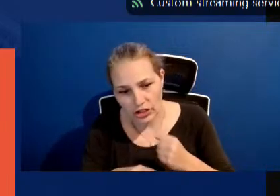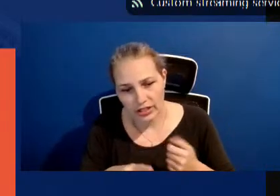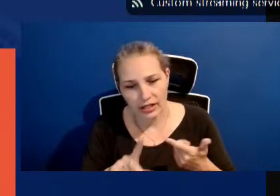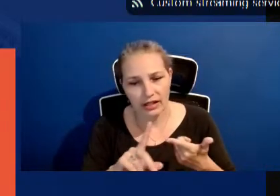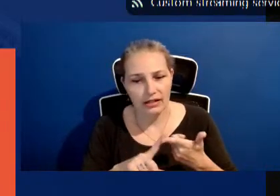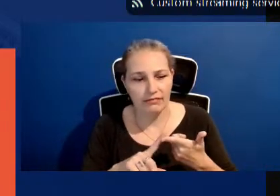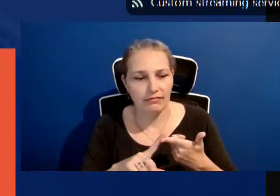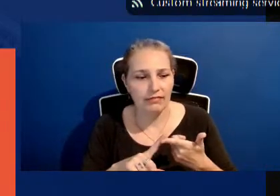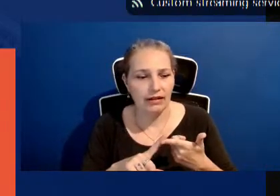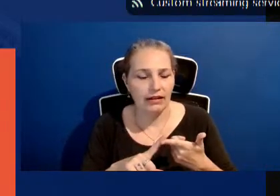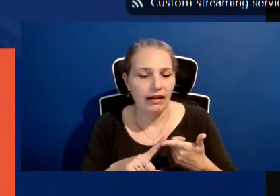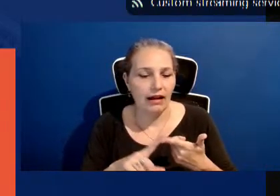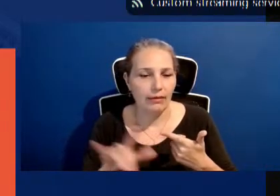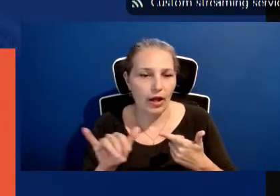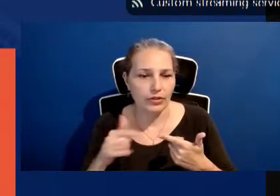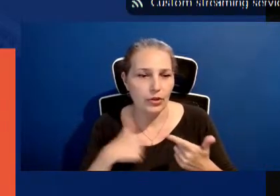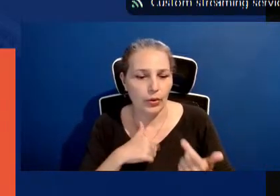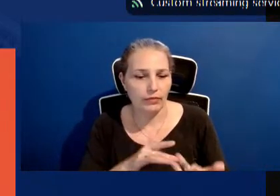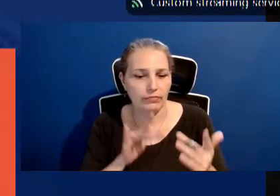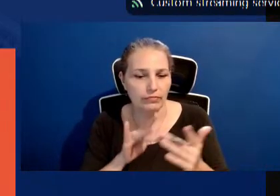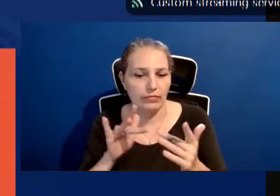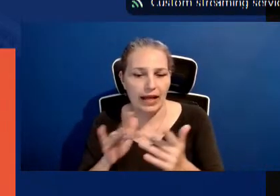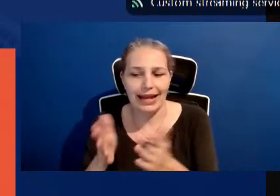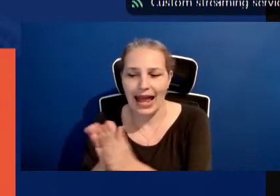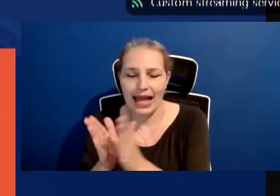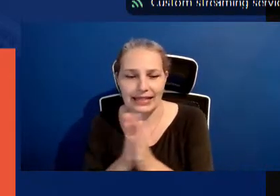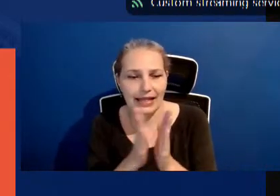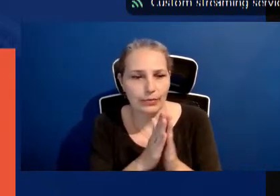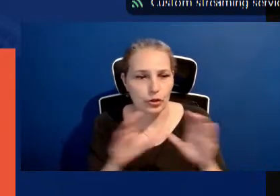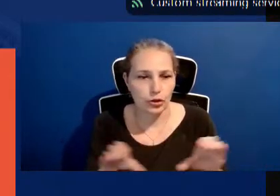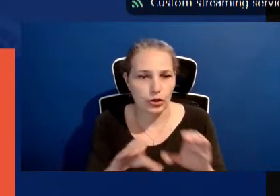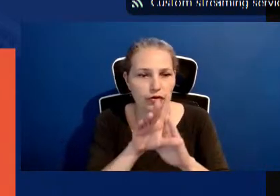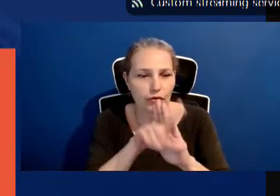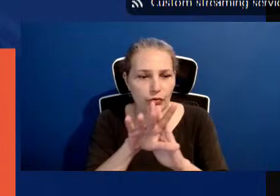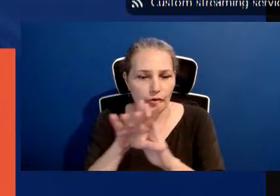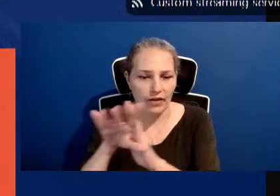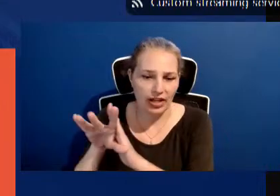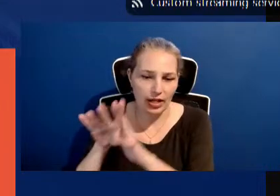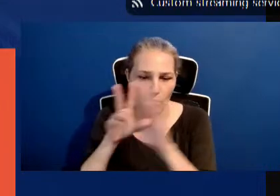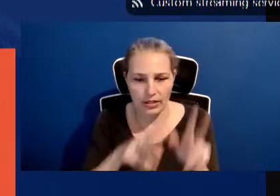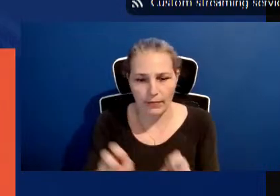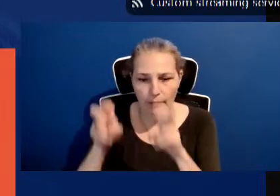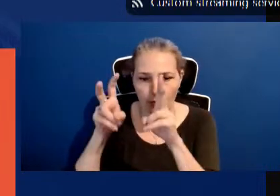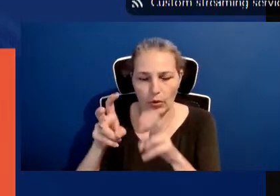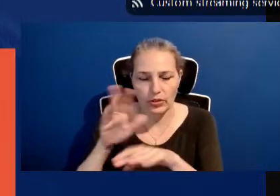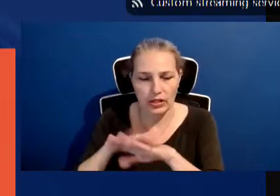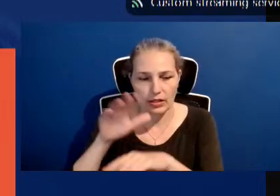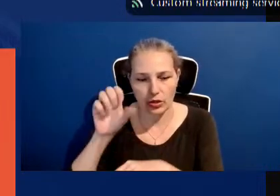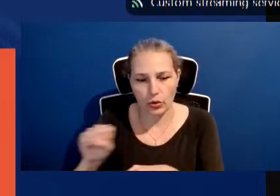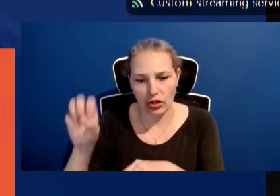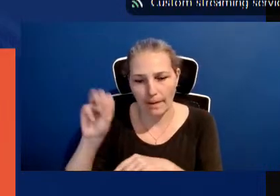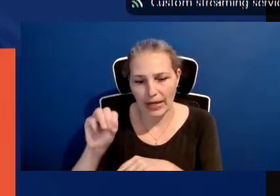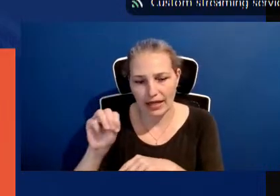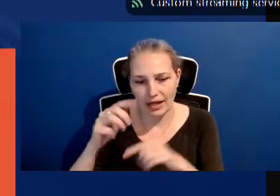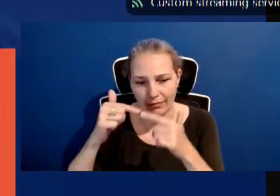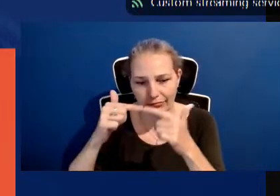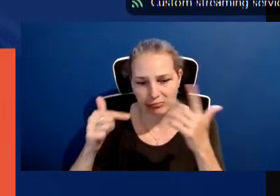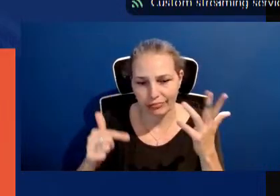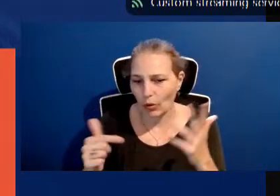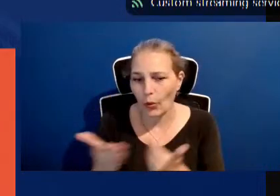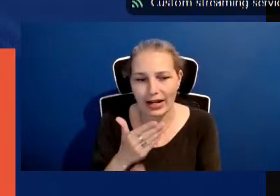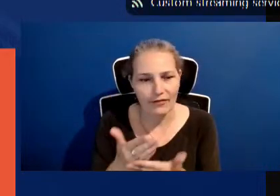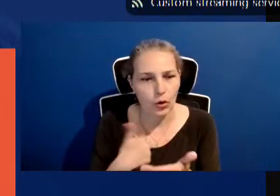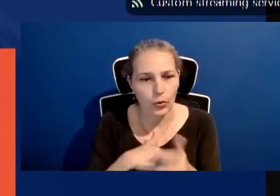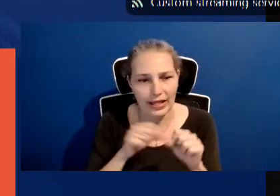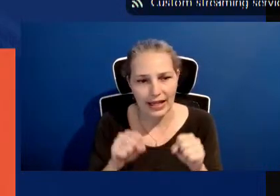businesses. We're going to also be reaching out to them to do videos of the business and put them on social media, and really do all we can to promote